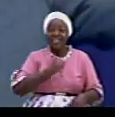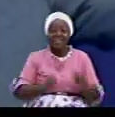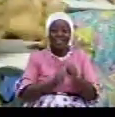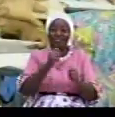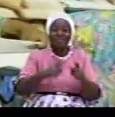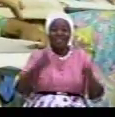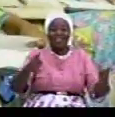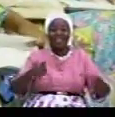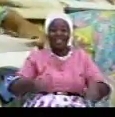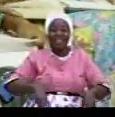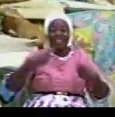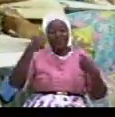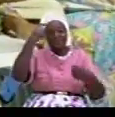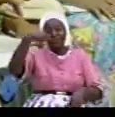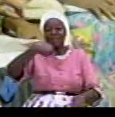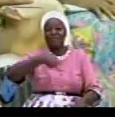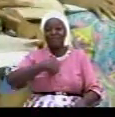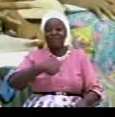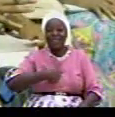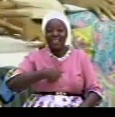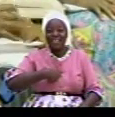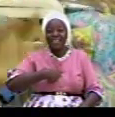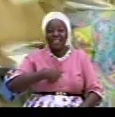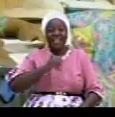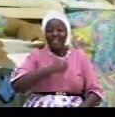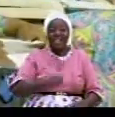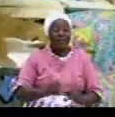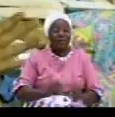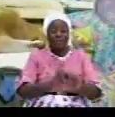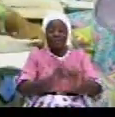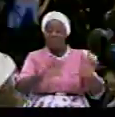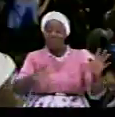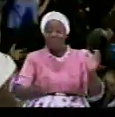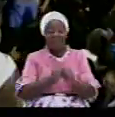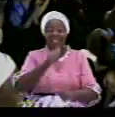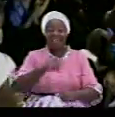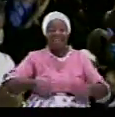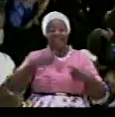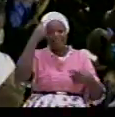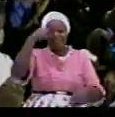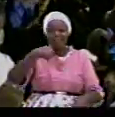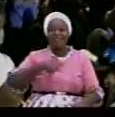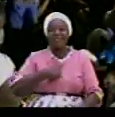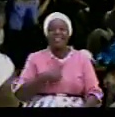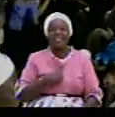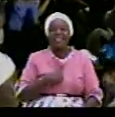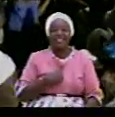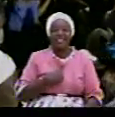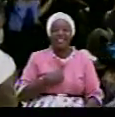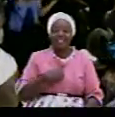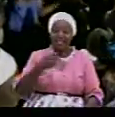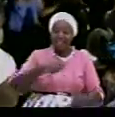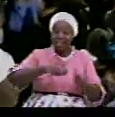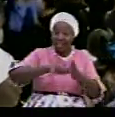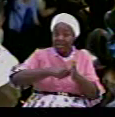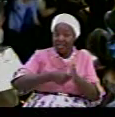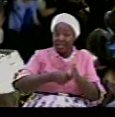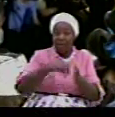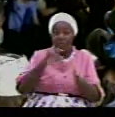me. A brighter life for me. The key of